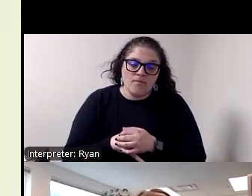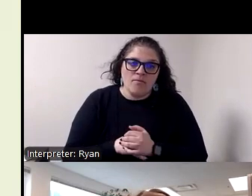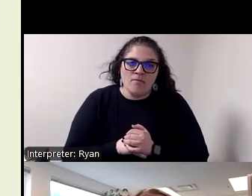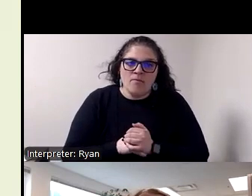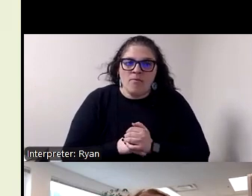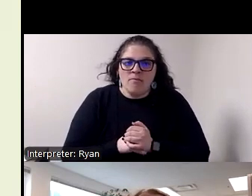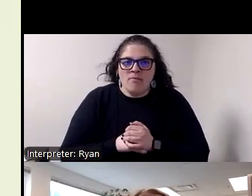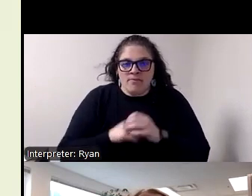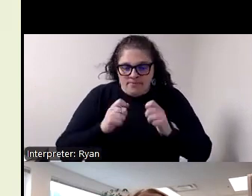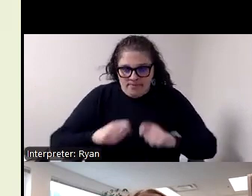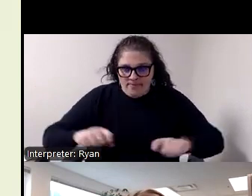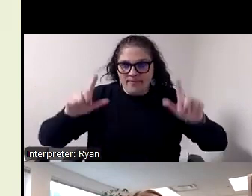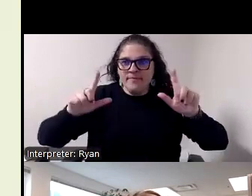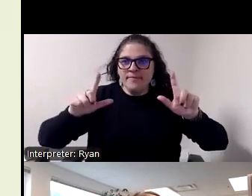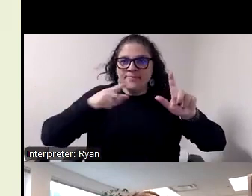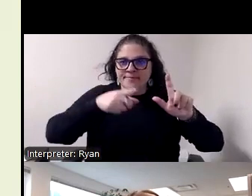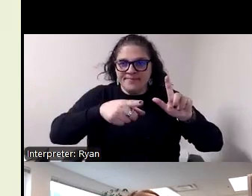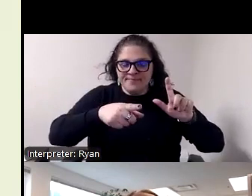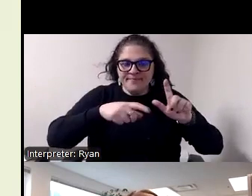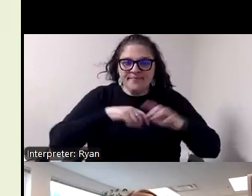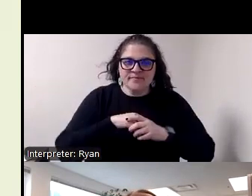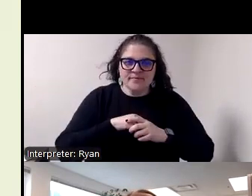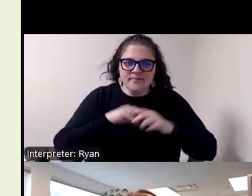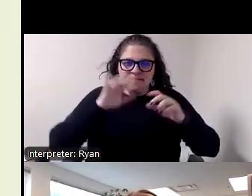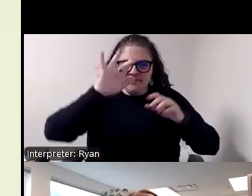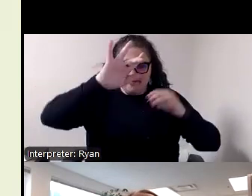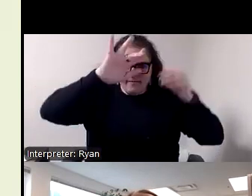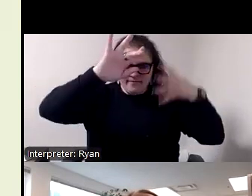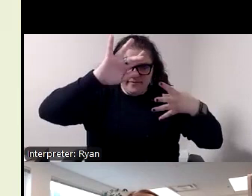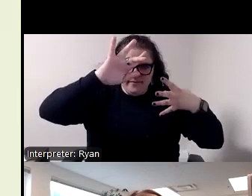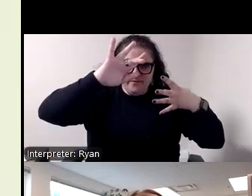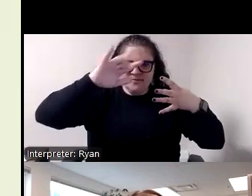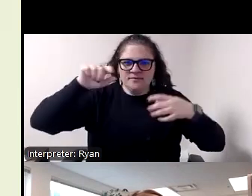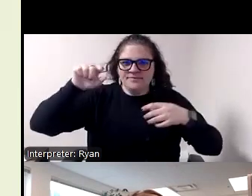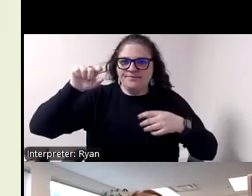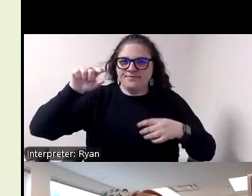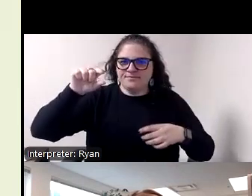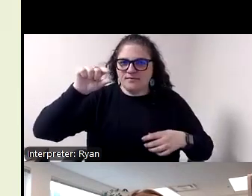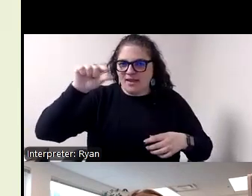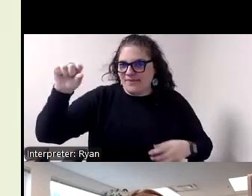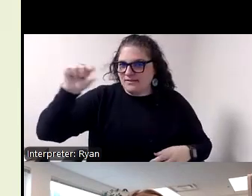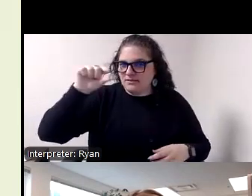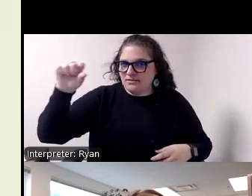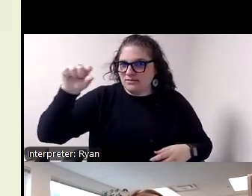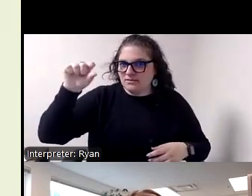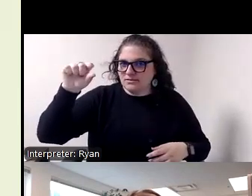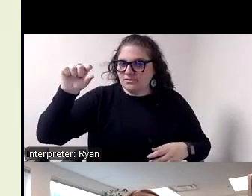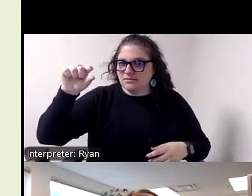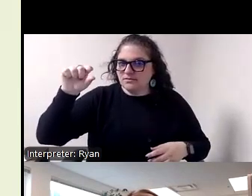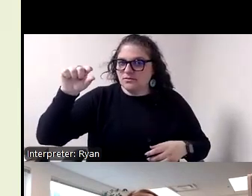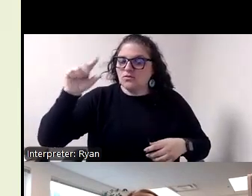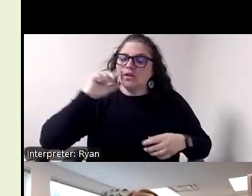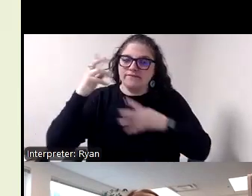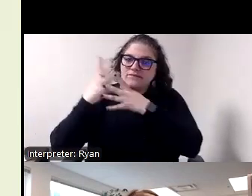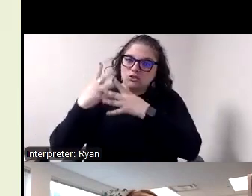So this is going to pop up, this little drop down menu and this these areas to filter, and you